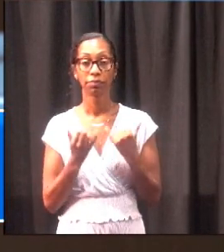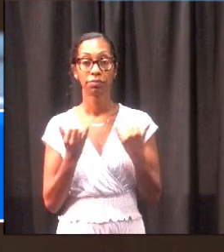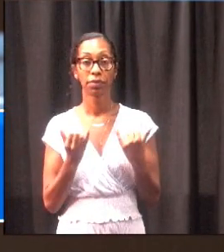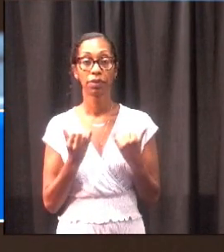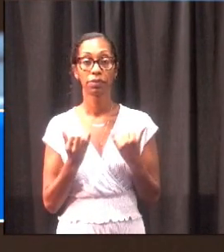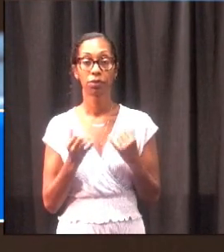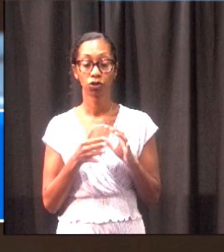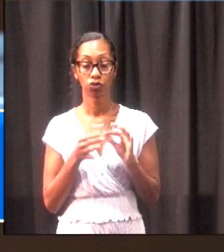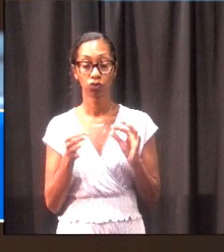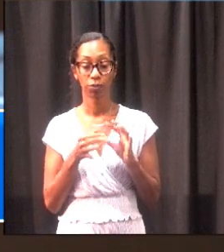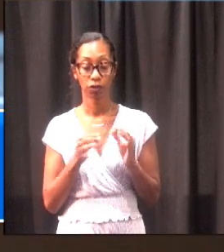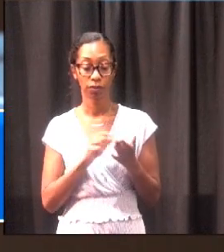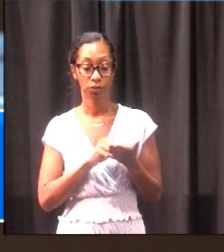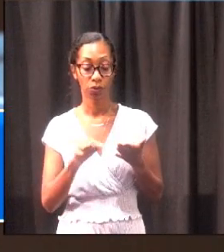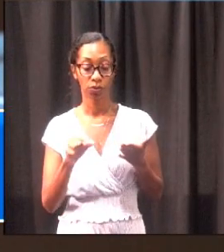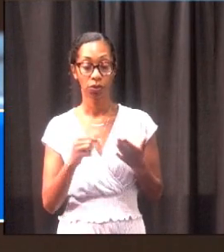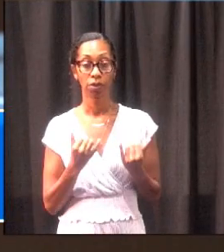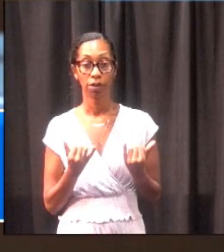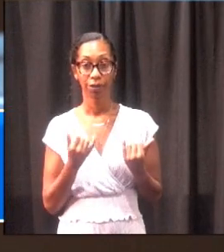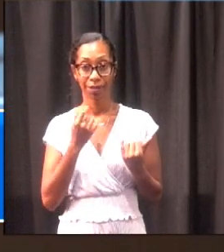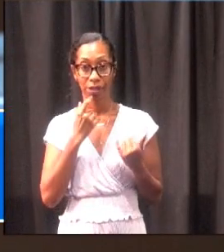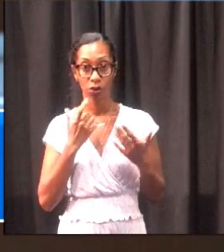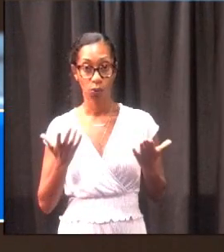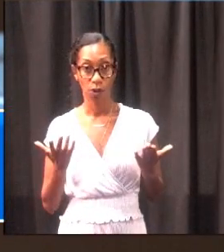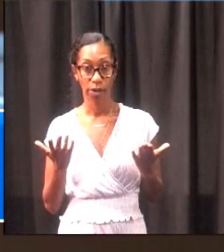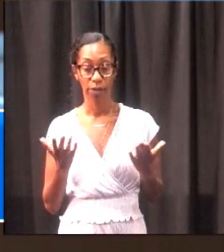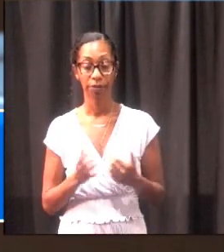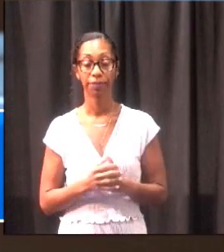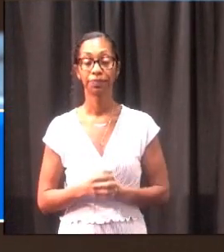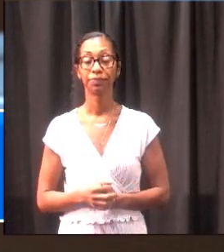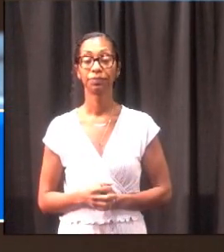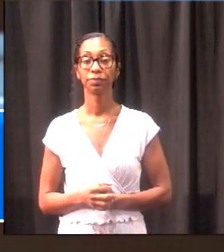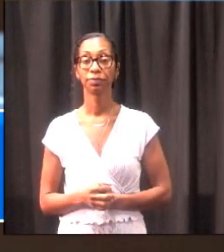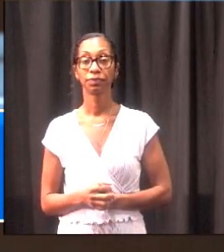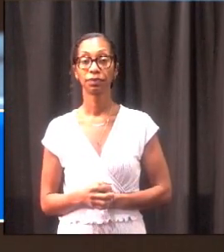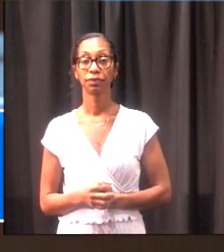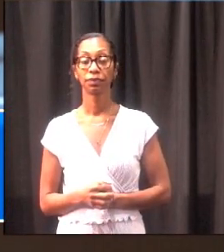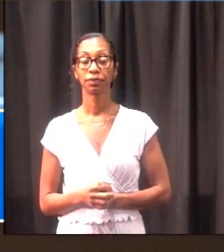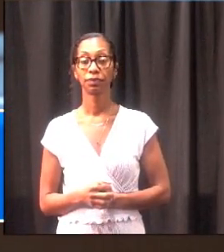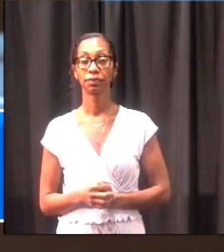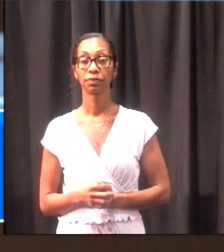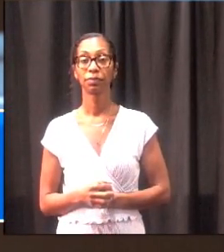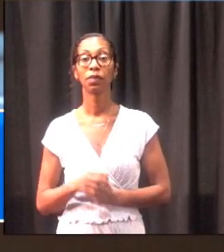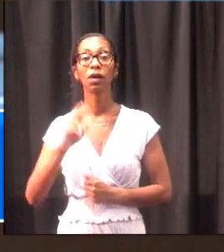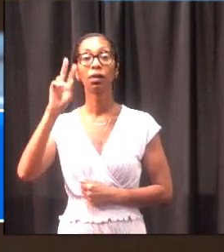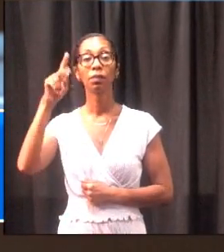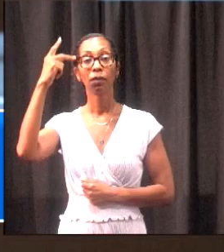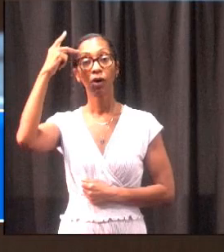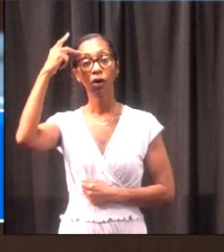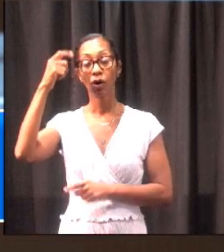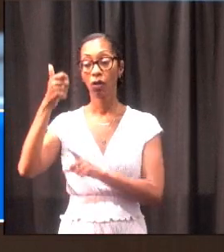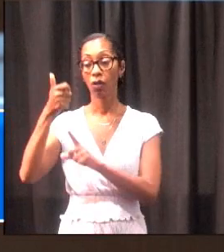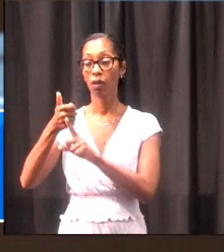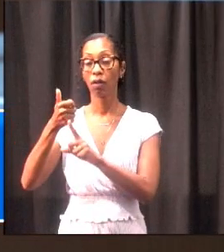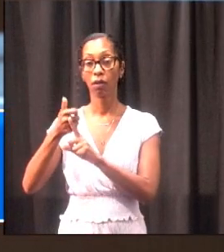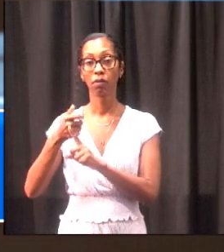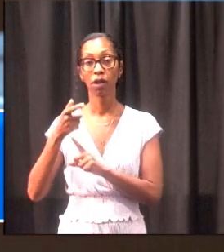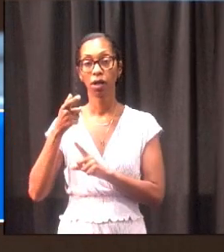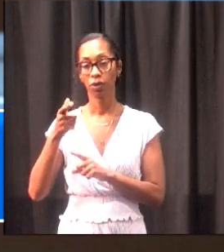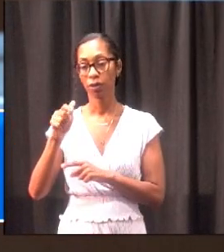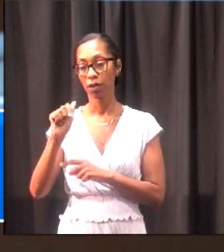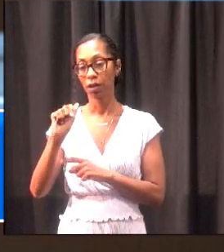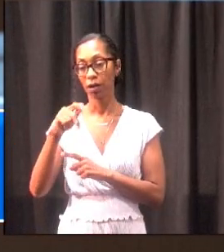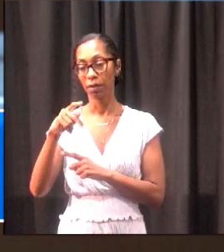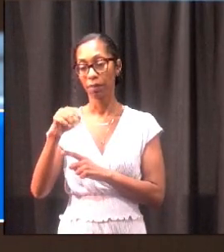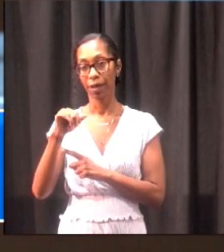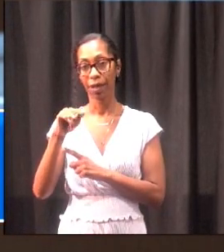1, verses 1 through 9, it says, Paul, called to be an apostle of Jesus Christ